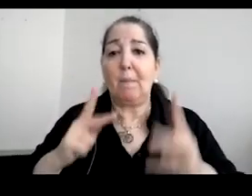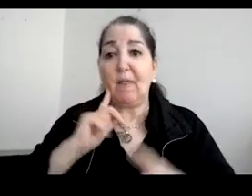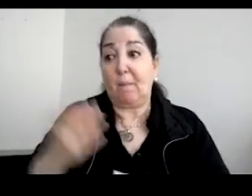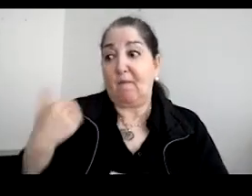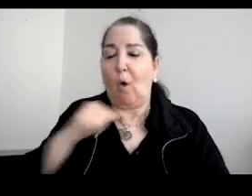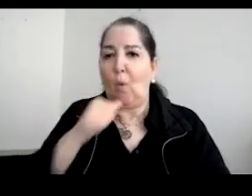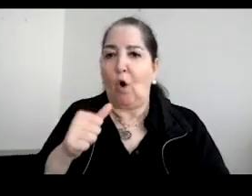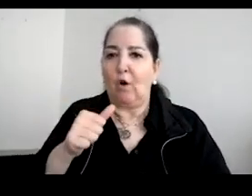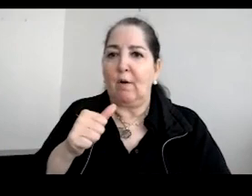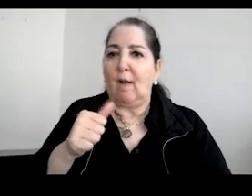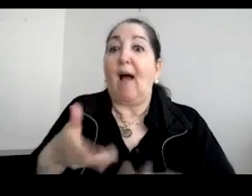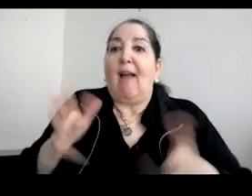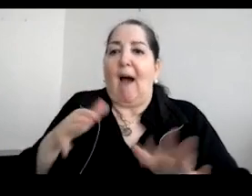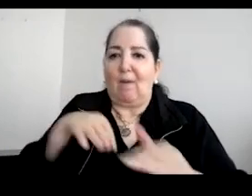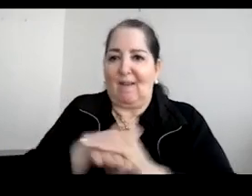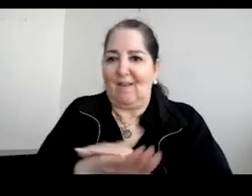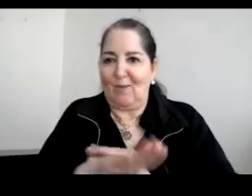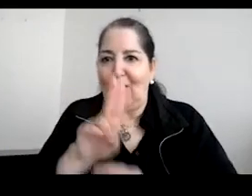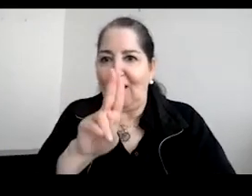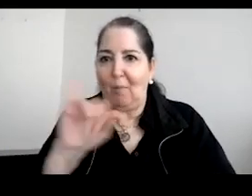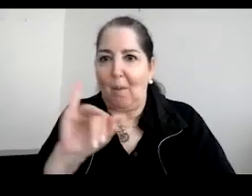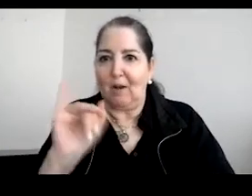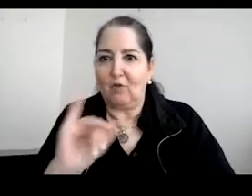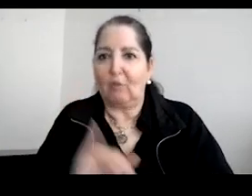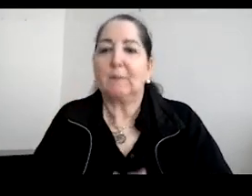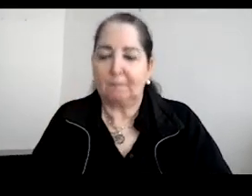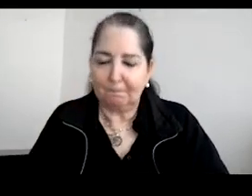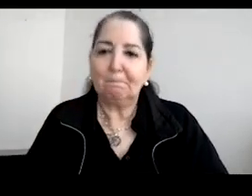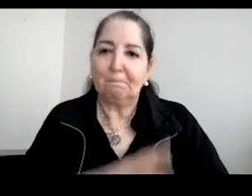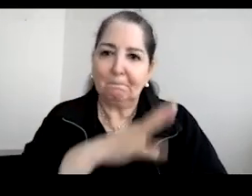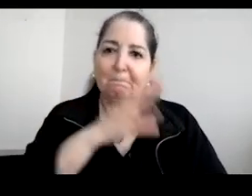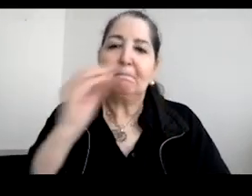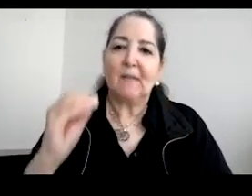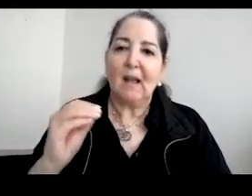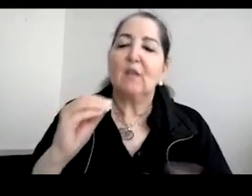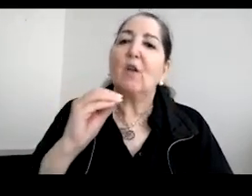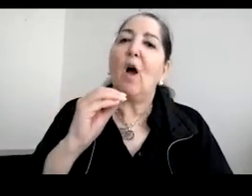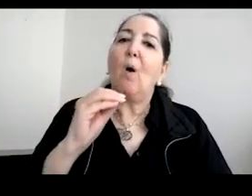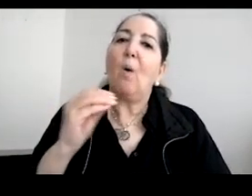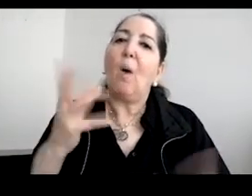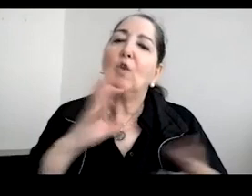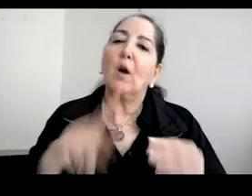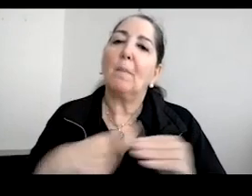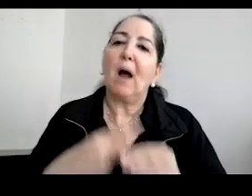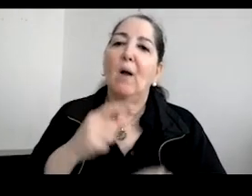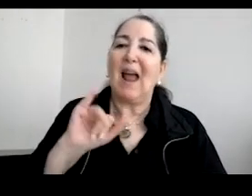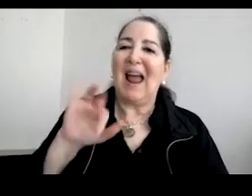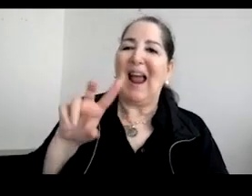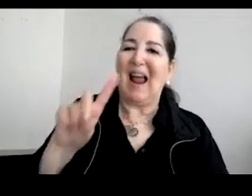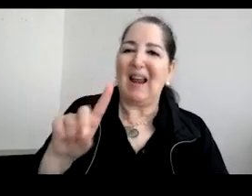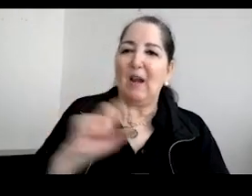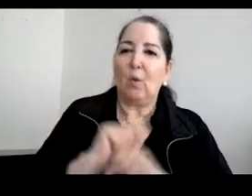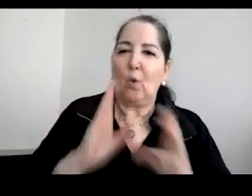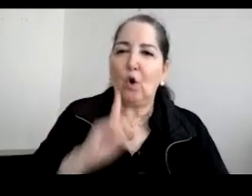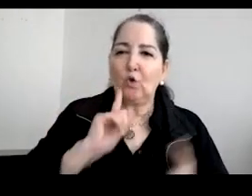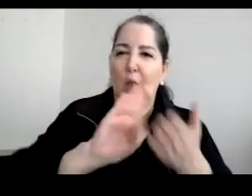unemployment insurance system is working or not working to aid workers who have been laid off. And to do that, I want to